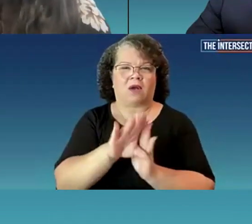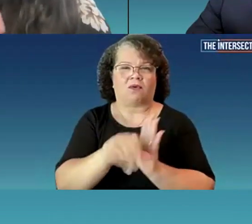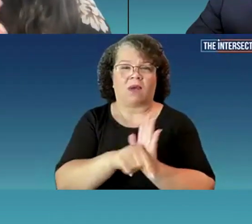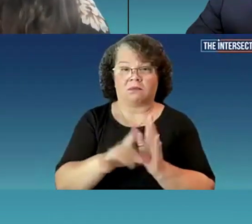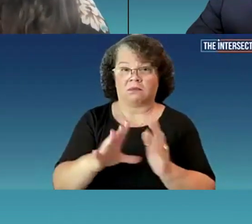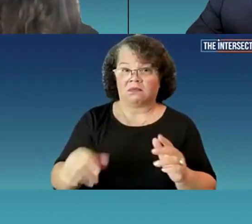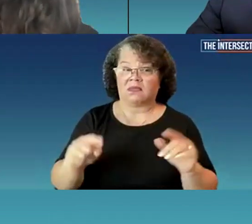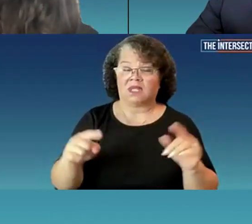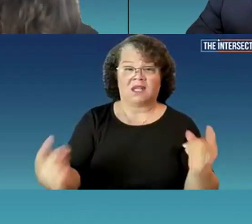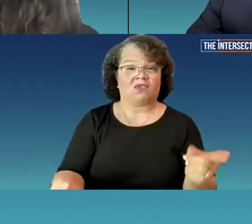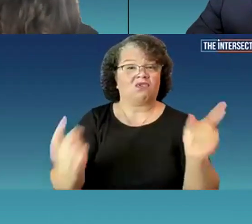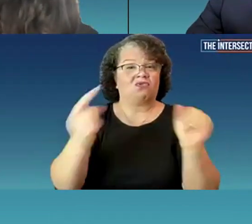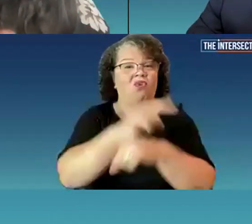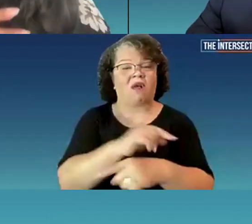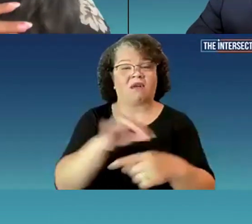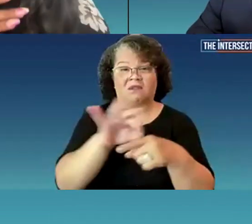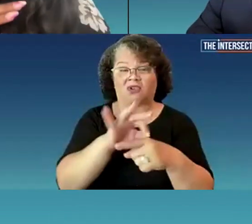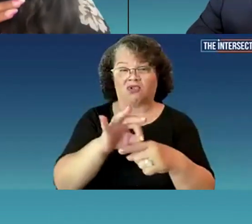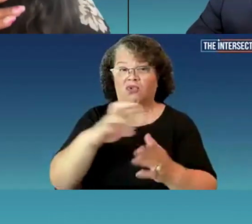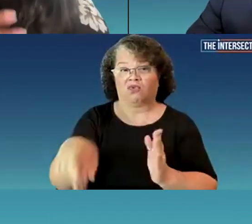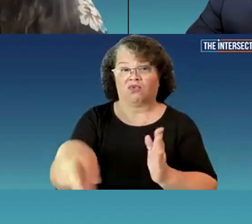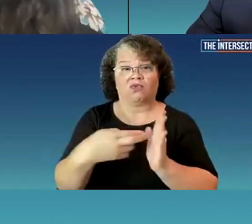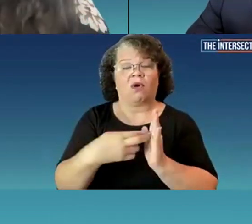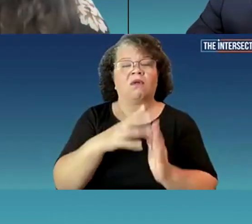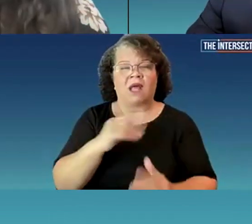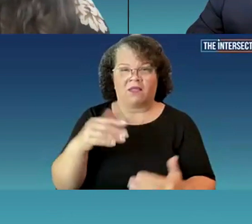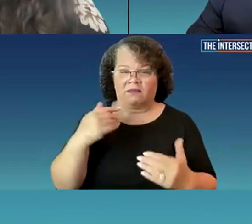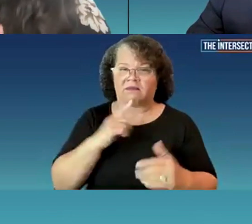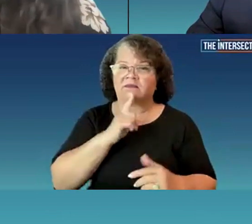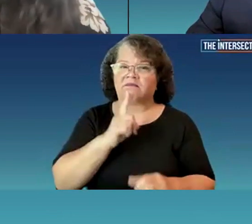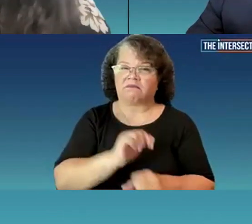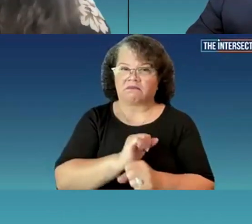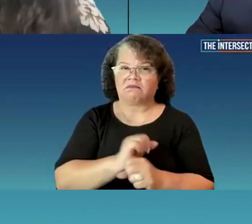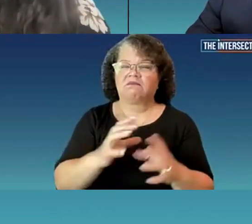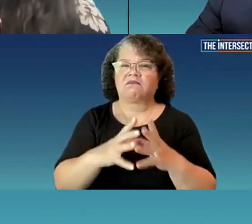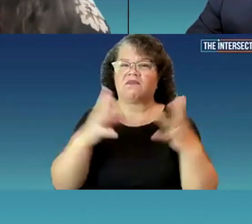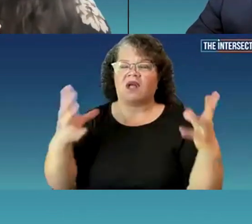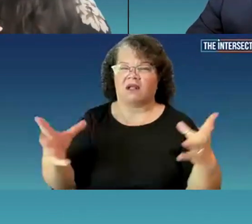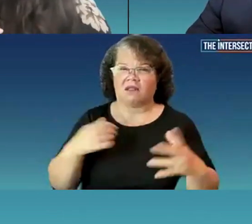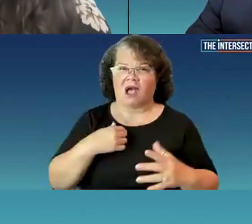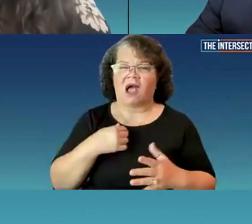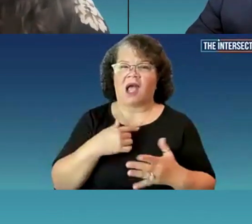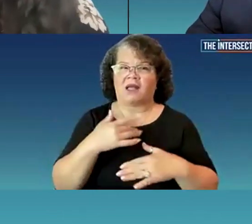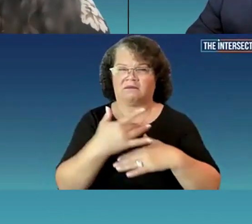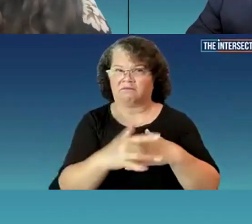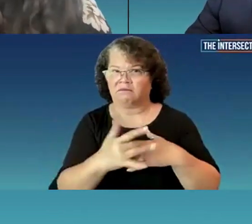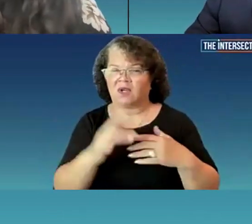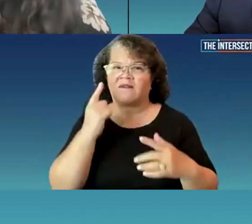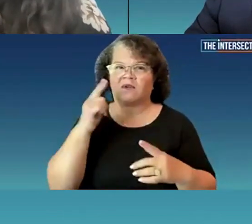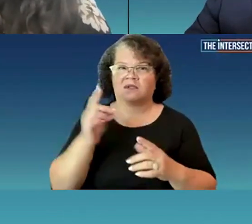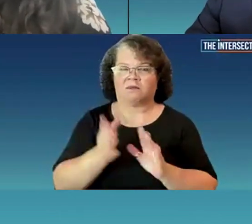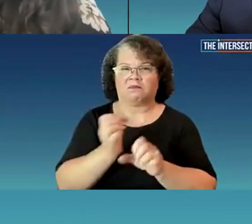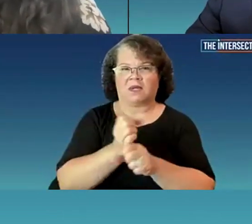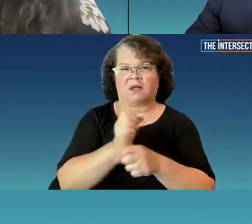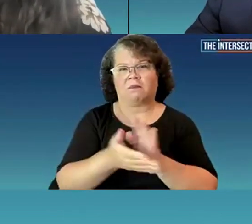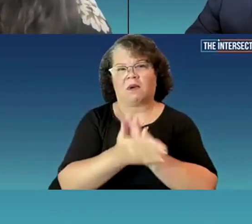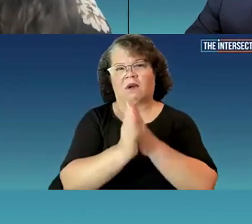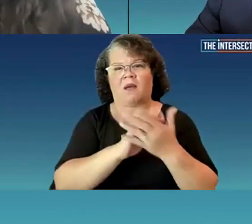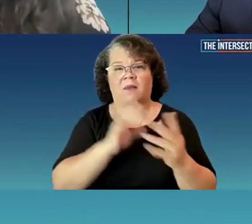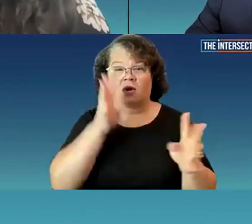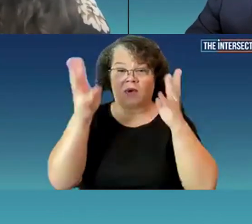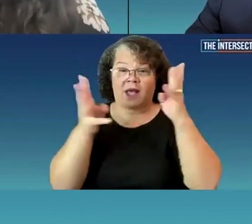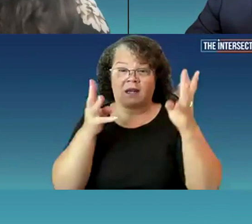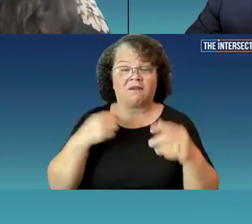cross-functional role within the organization, and there has been a lot of room for creativity. I went to our chief medical officer and I said,